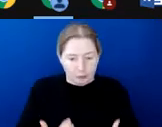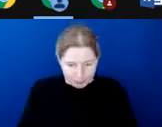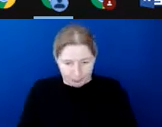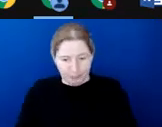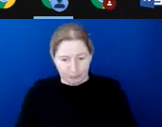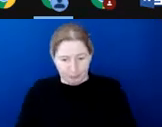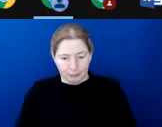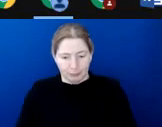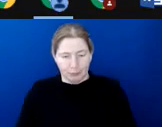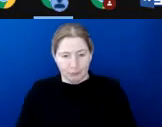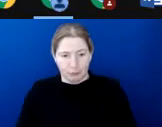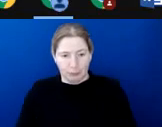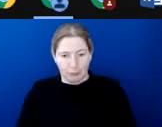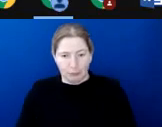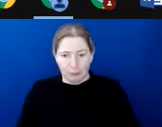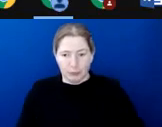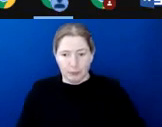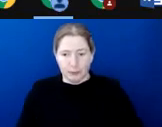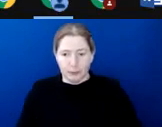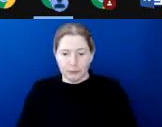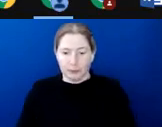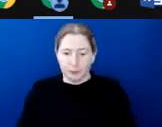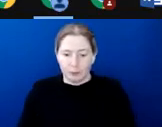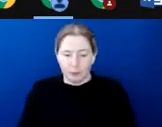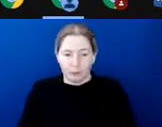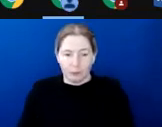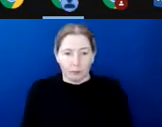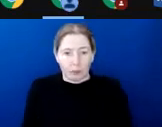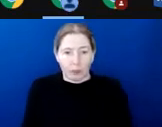I'll just move this one.